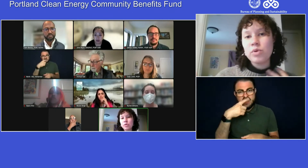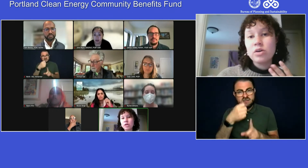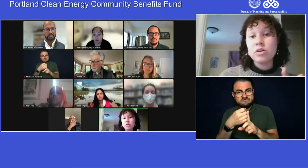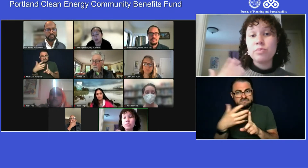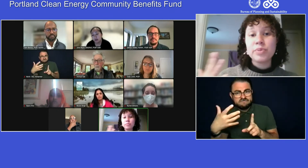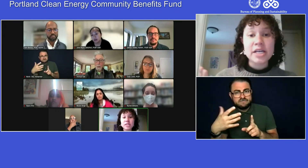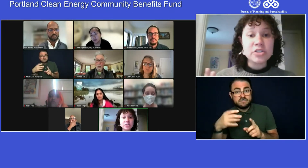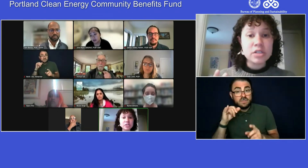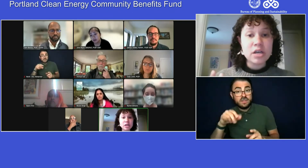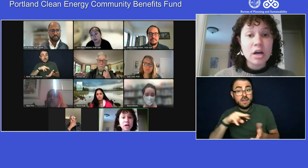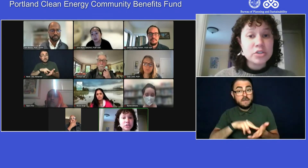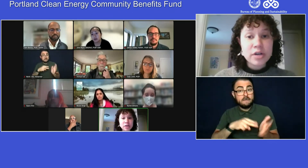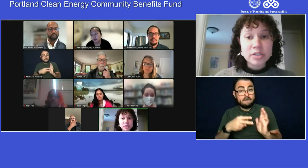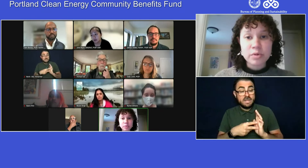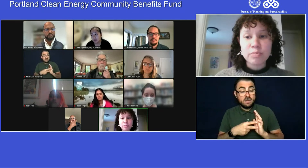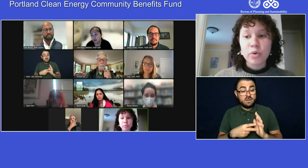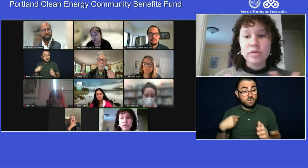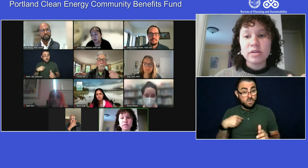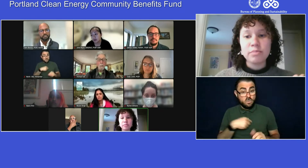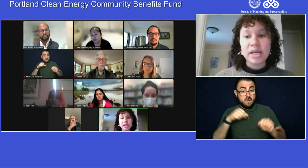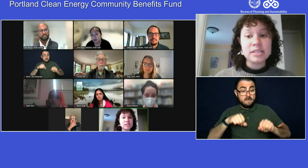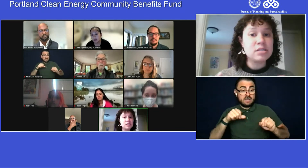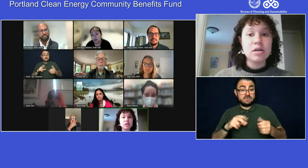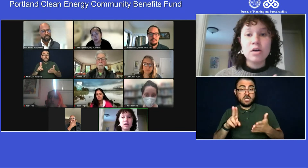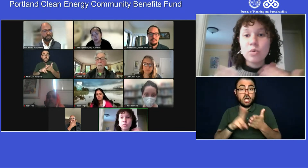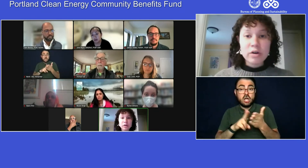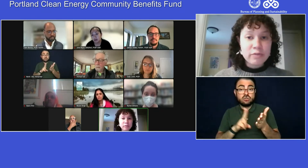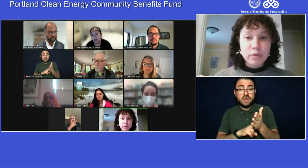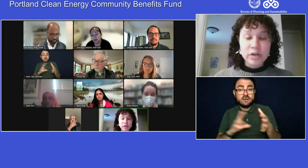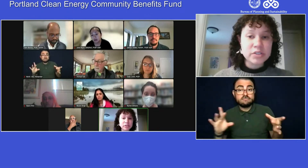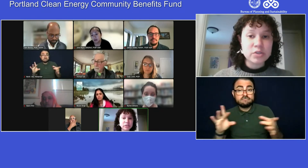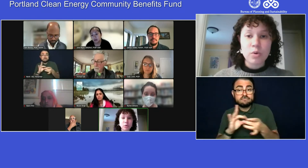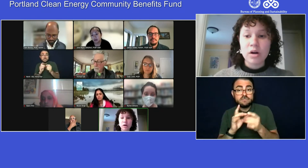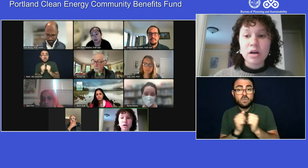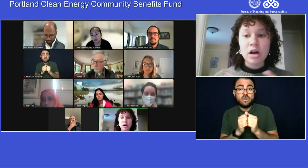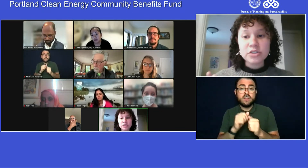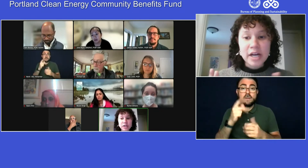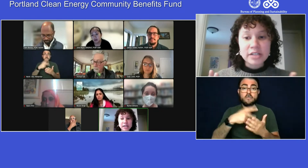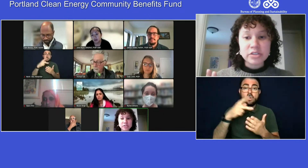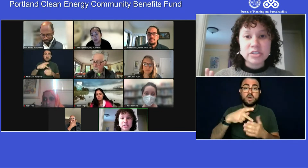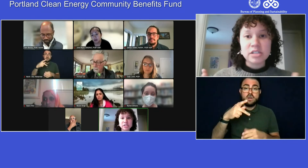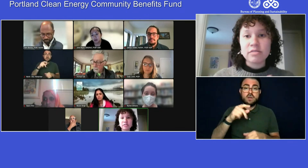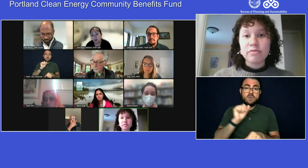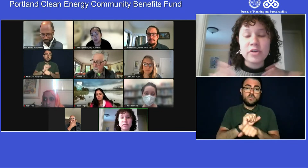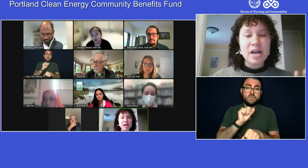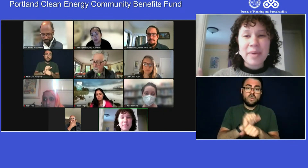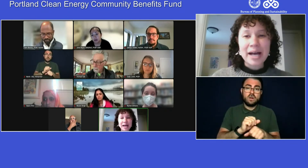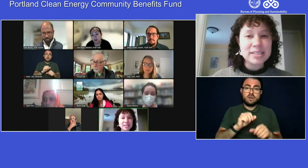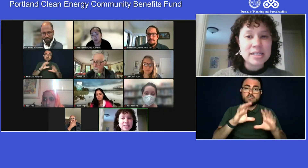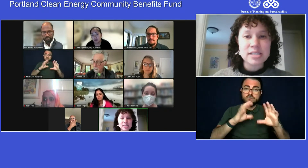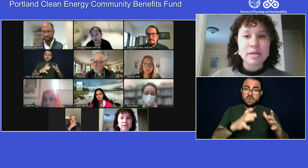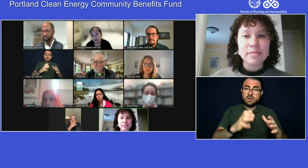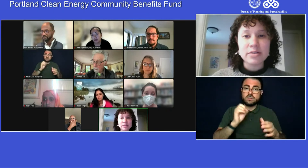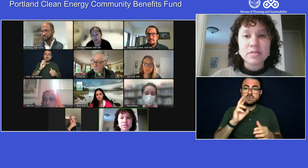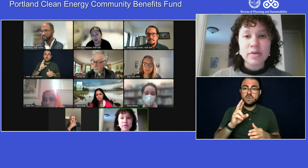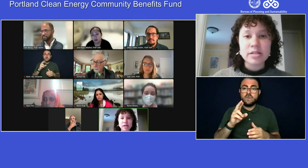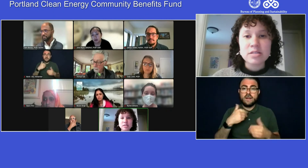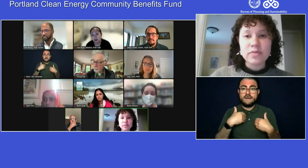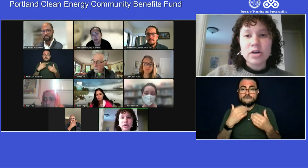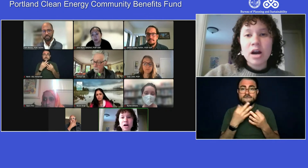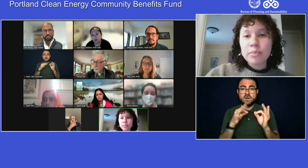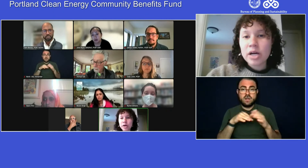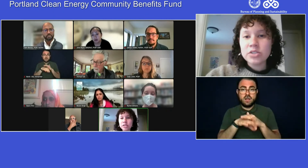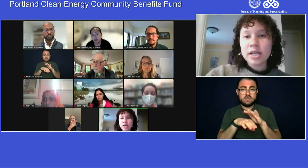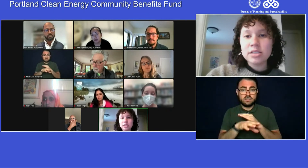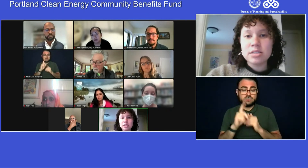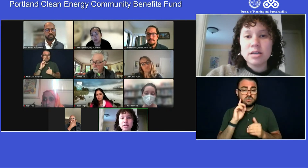mean that we could potentially contract with Portland-based workforce or contractors and free up access to some of those funds